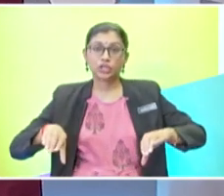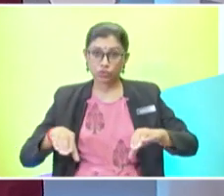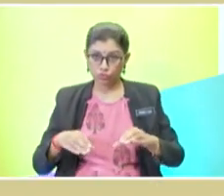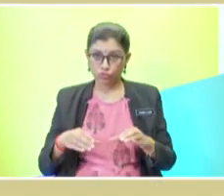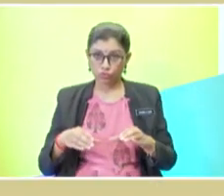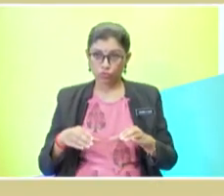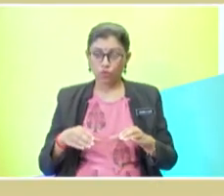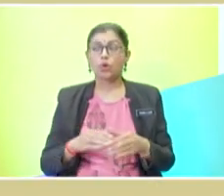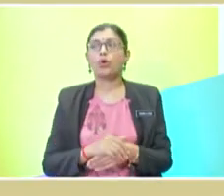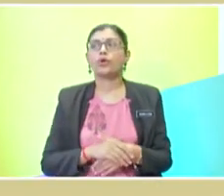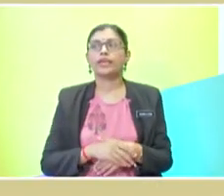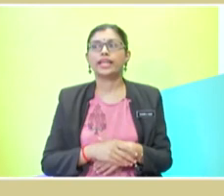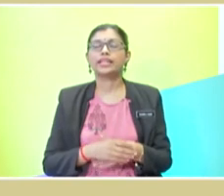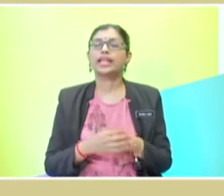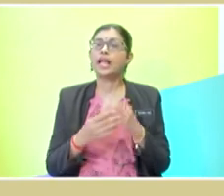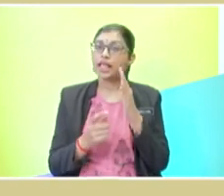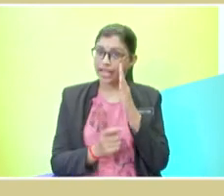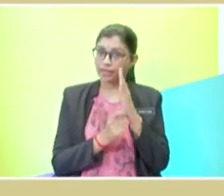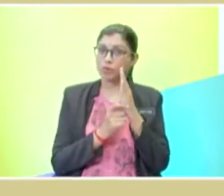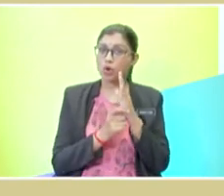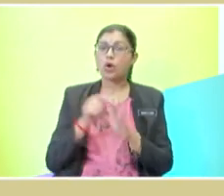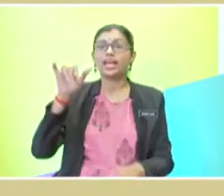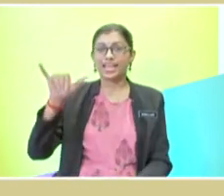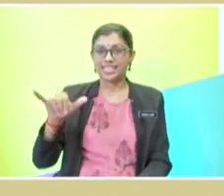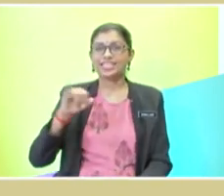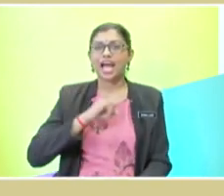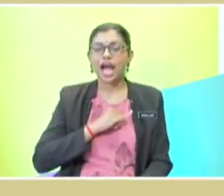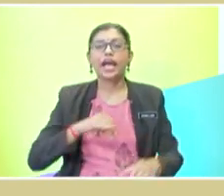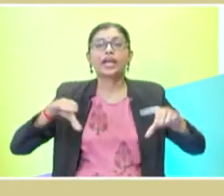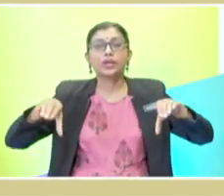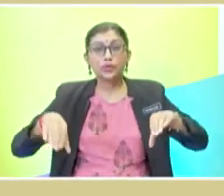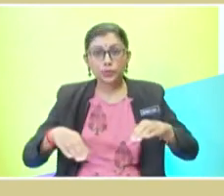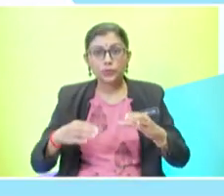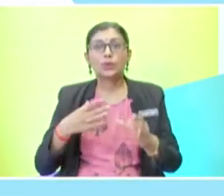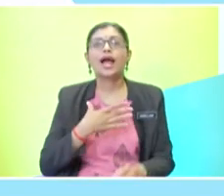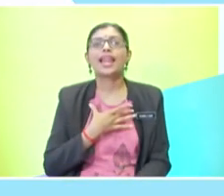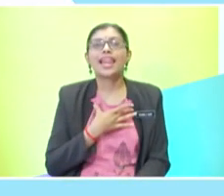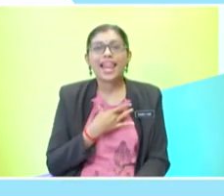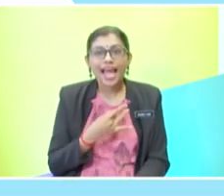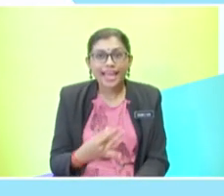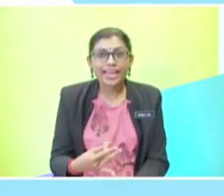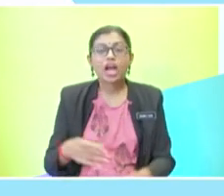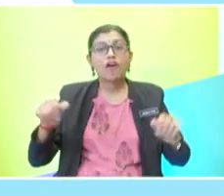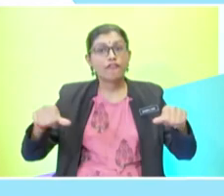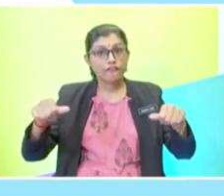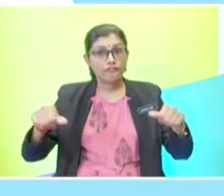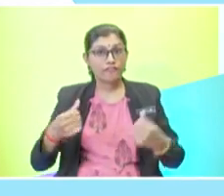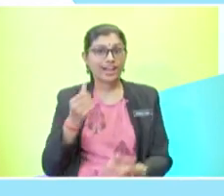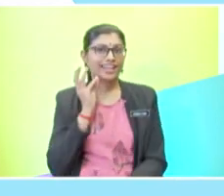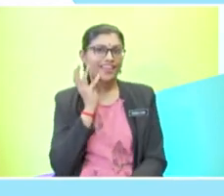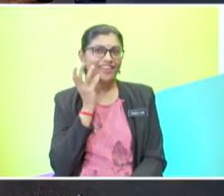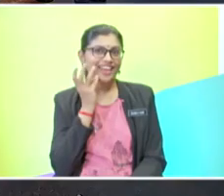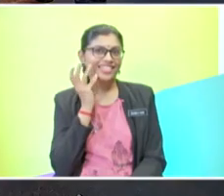information, then you can say, yes, I do like fried rice. Okay? Ah. Now, I have a song.